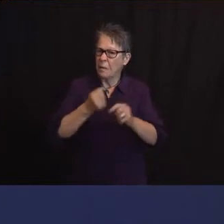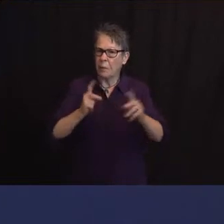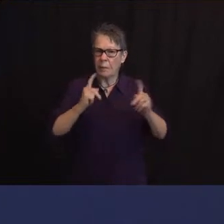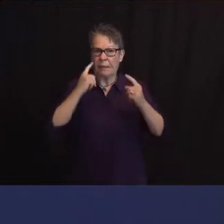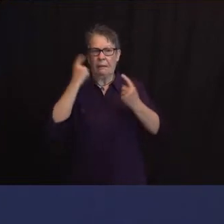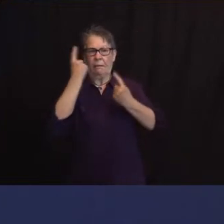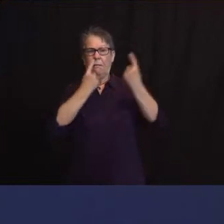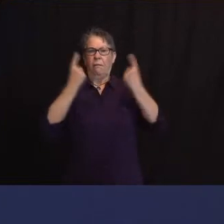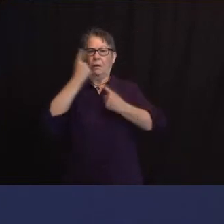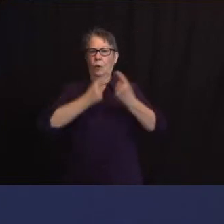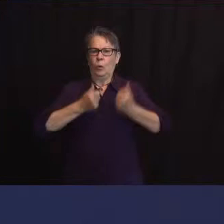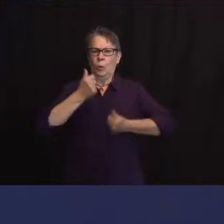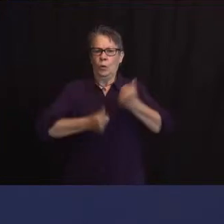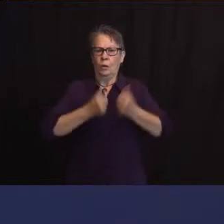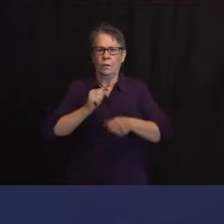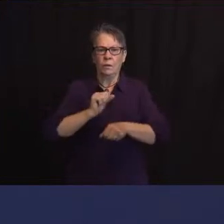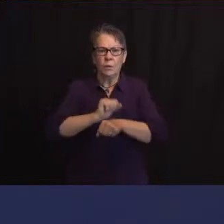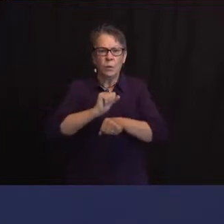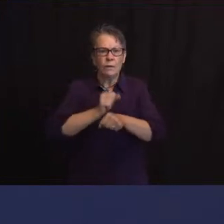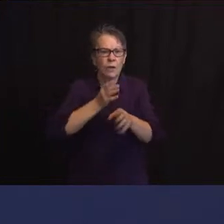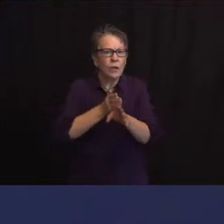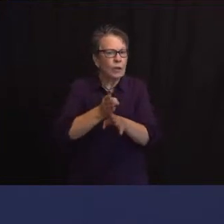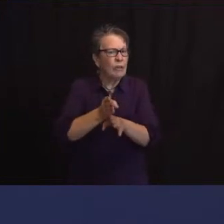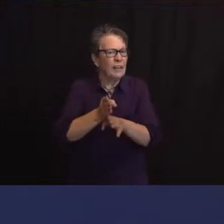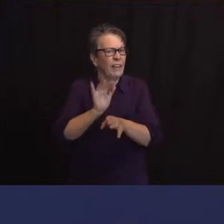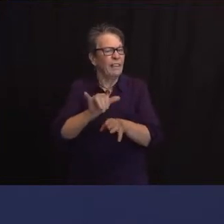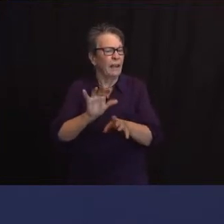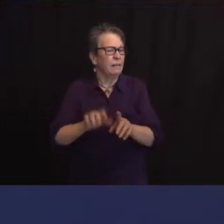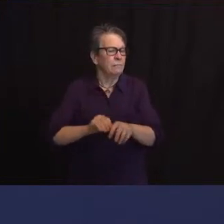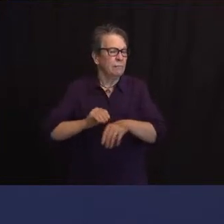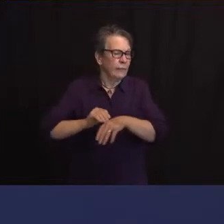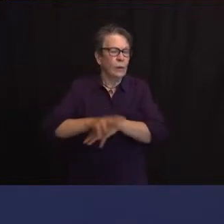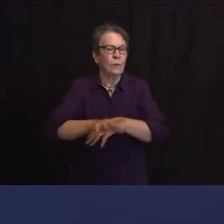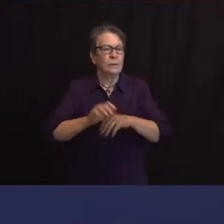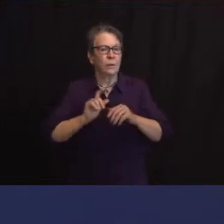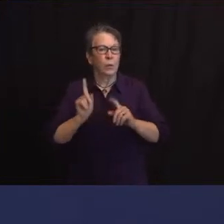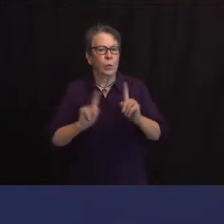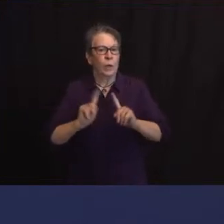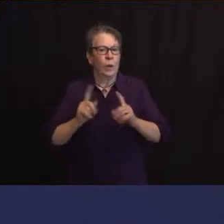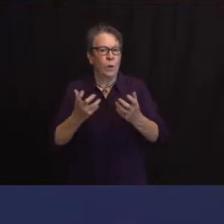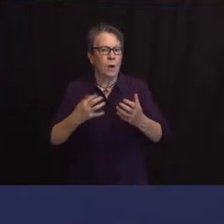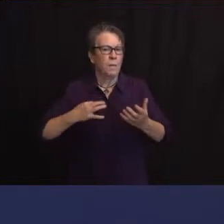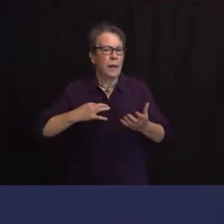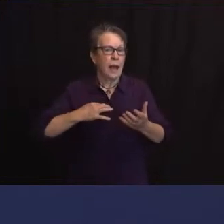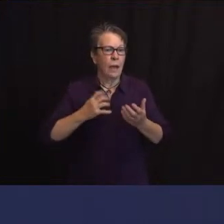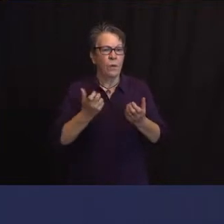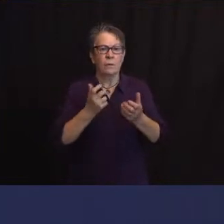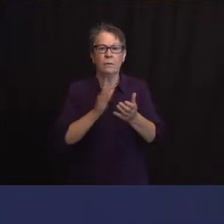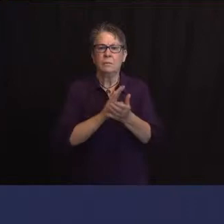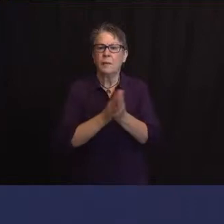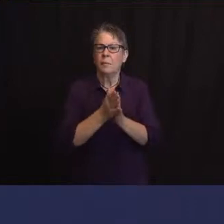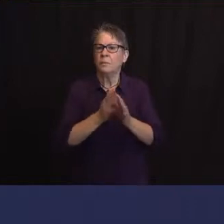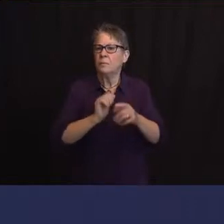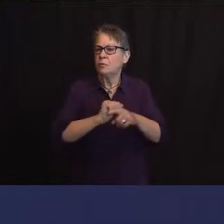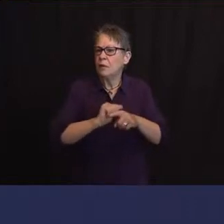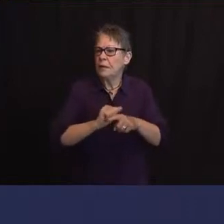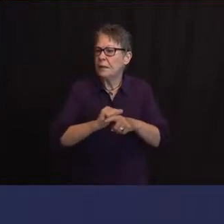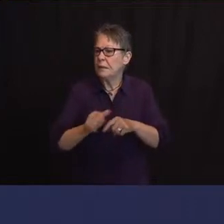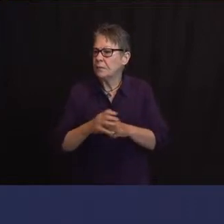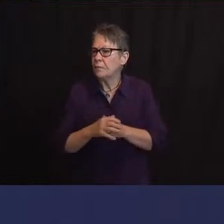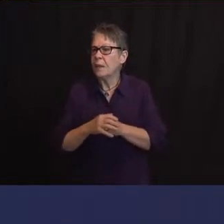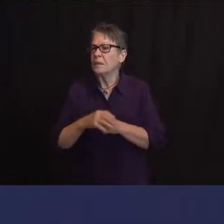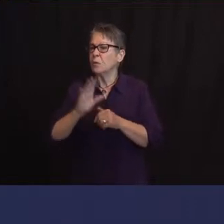It's going to be fascinating for sure, right? Pat, thank you. njtrooper.com, singular? NJTrooper, I always get that mixed